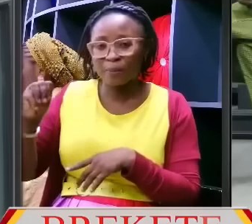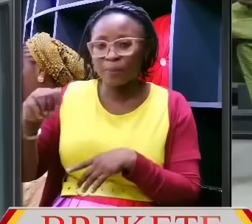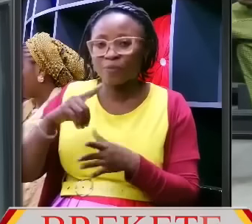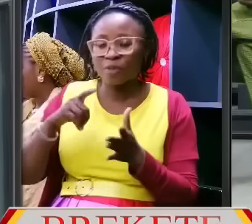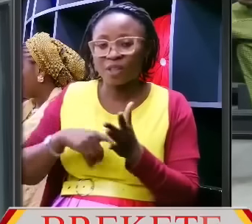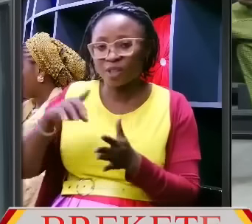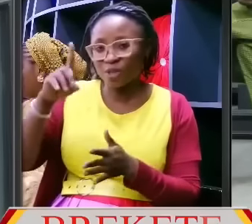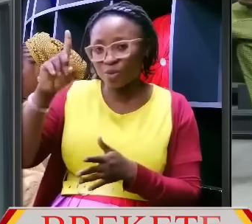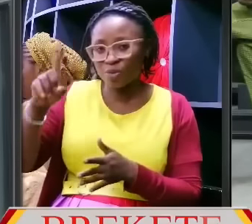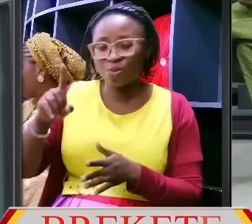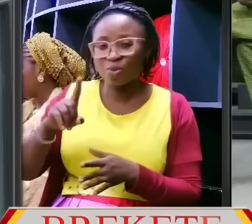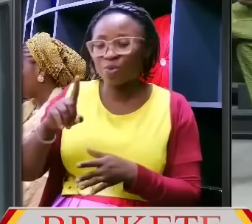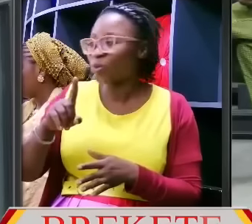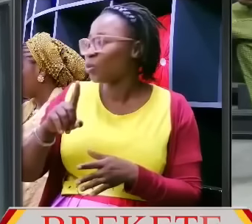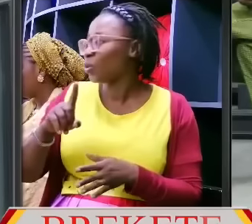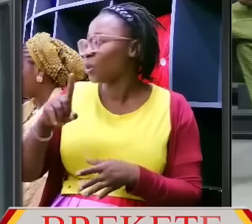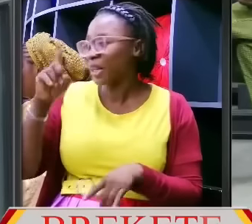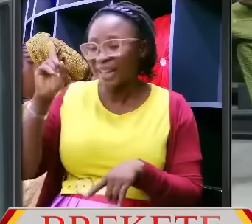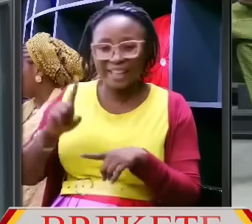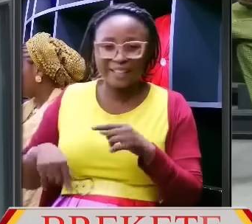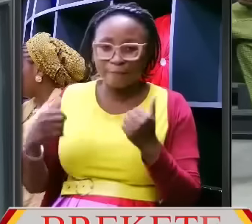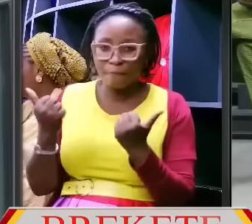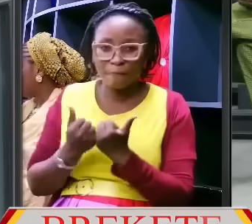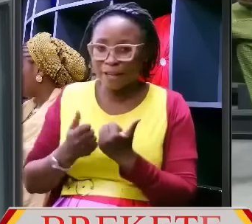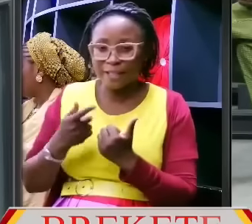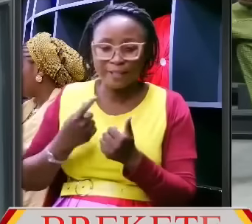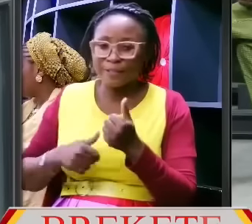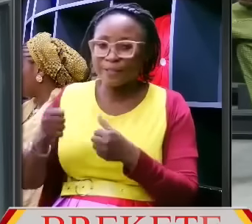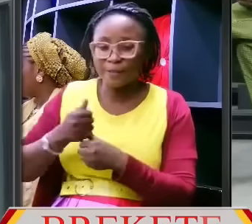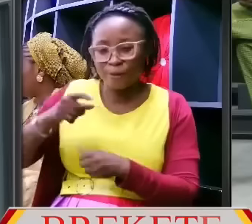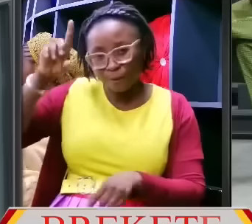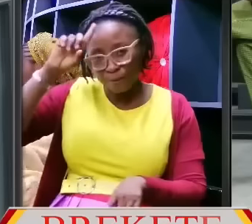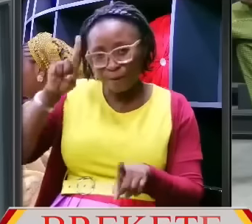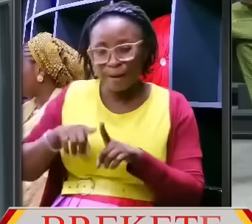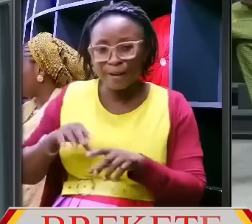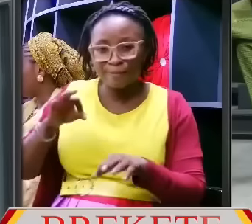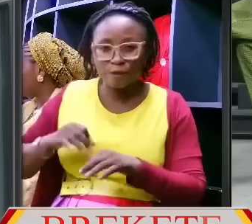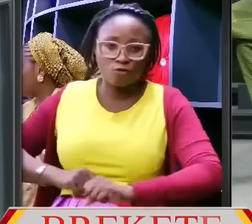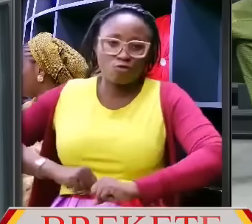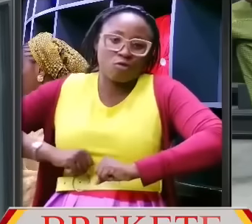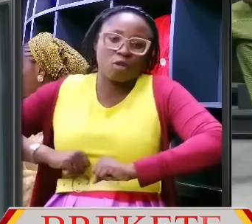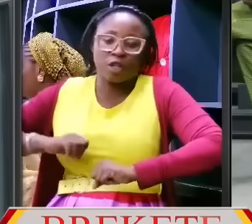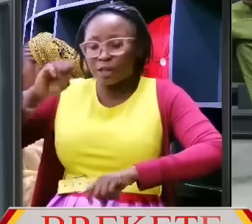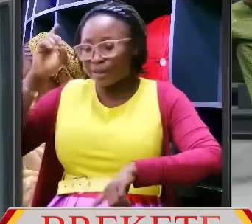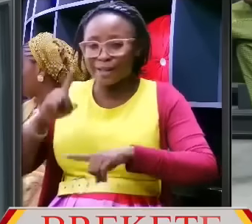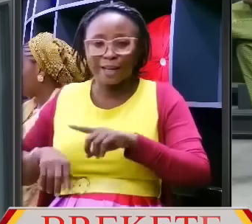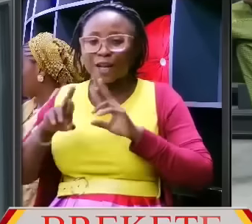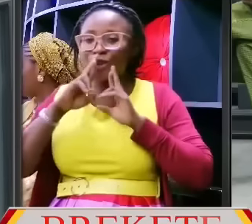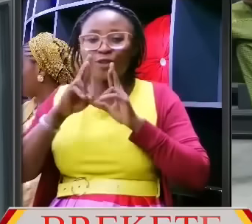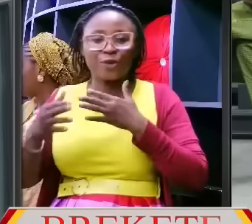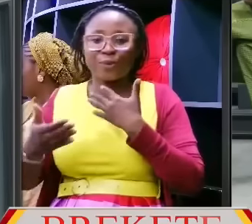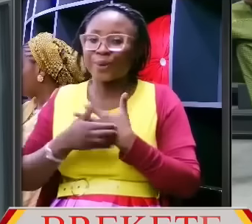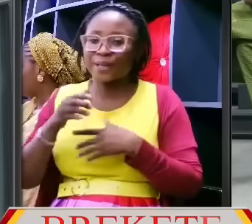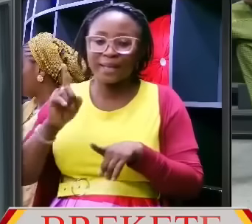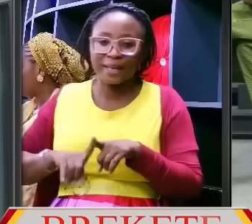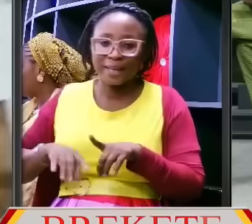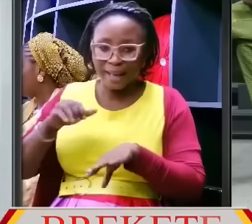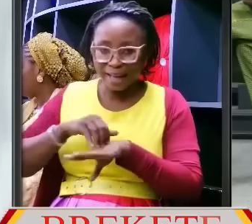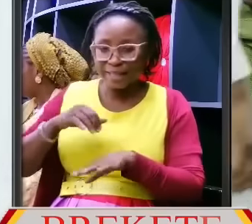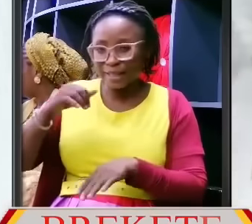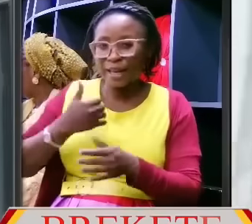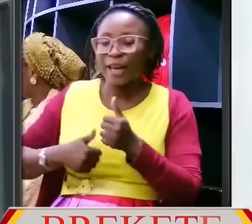one no. They no born and well. Make you even if you do tozo like this, make you talk back at his elder brother